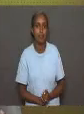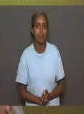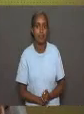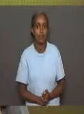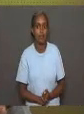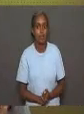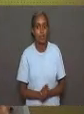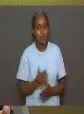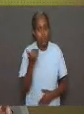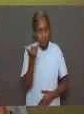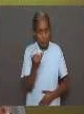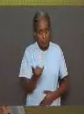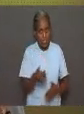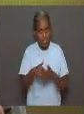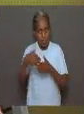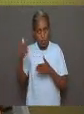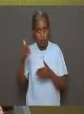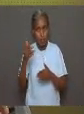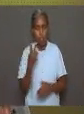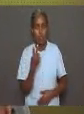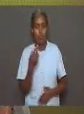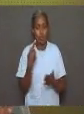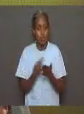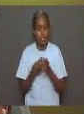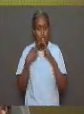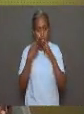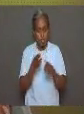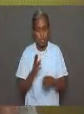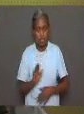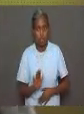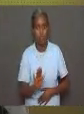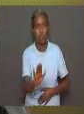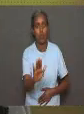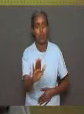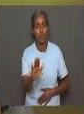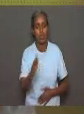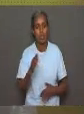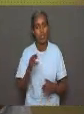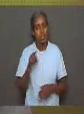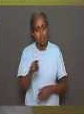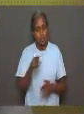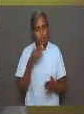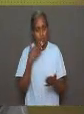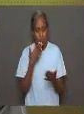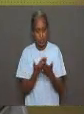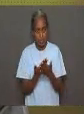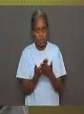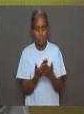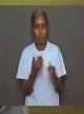If you figured out both of these answers on your own, you have done a great job.